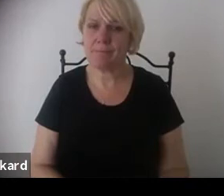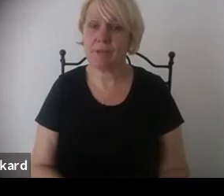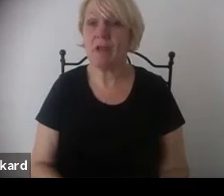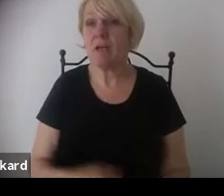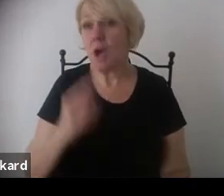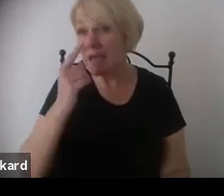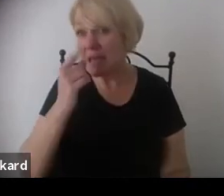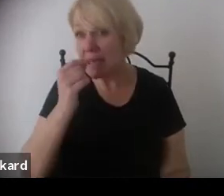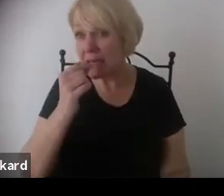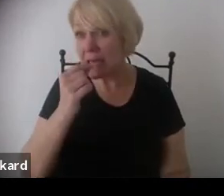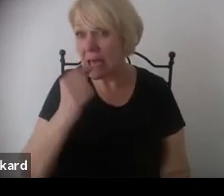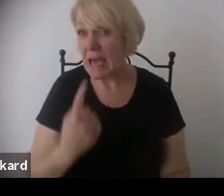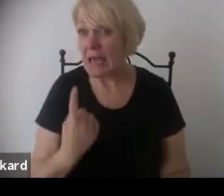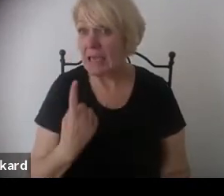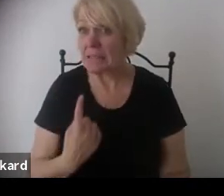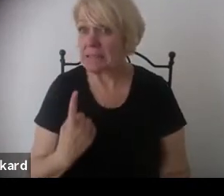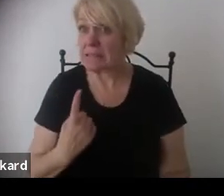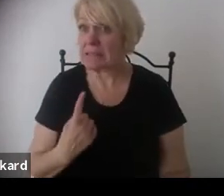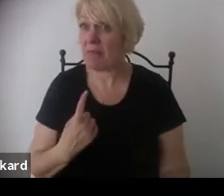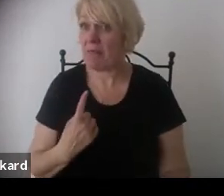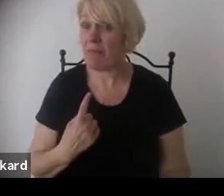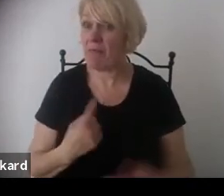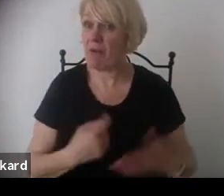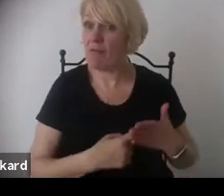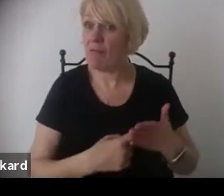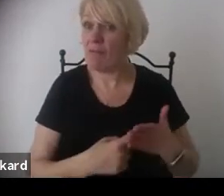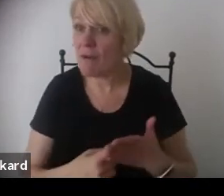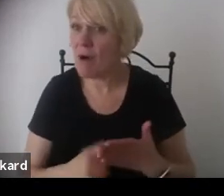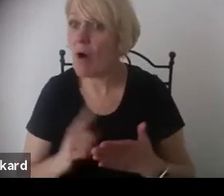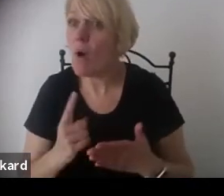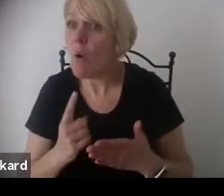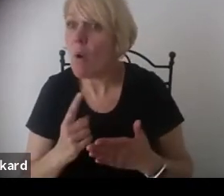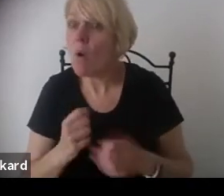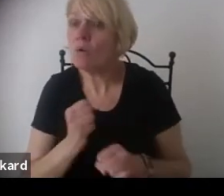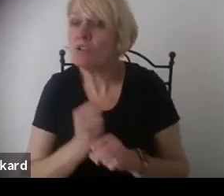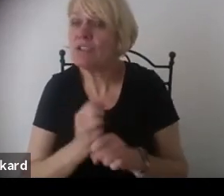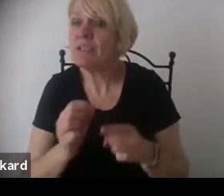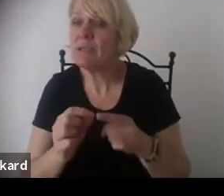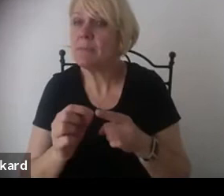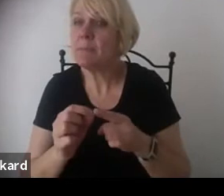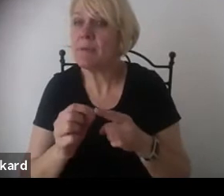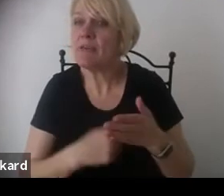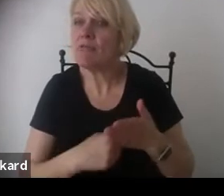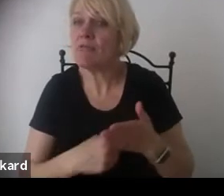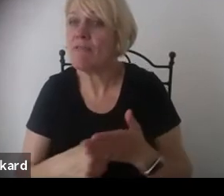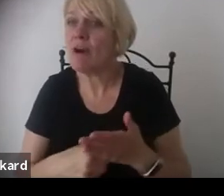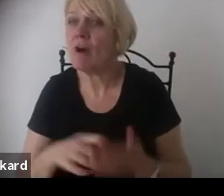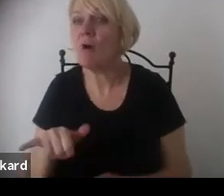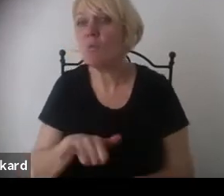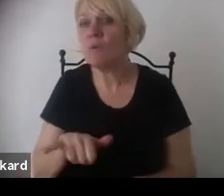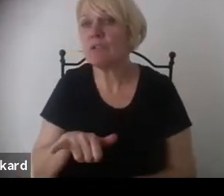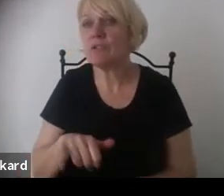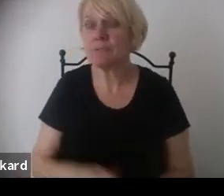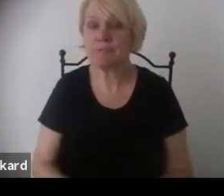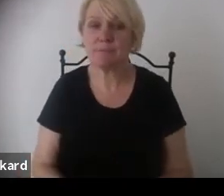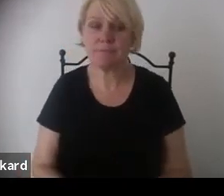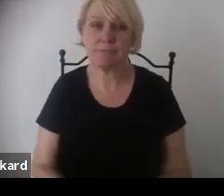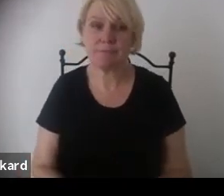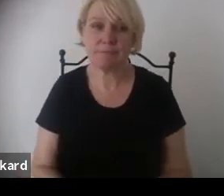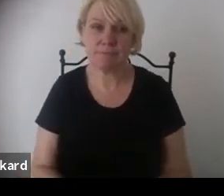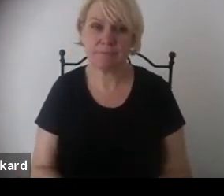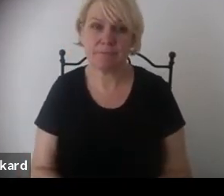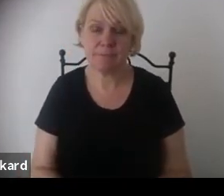or is it still GP having to refer? Yes, I'll answer that. I mean, basically, yes, we have unfortunately seen